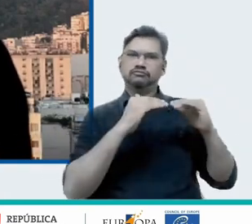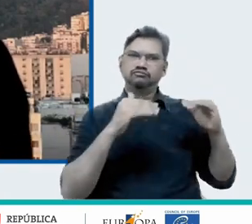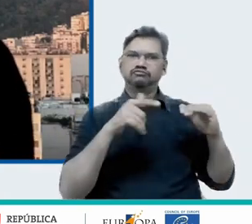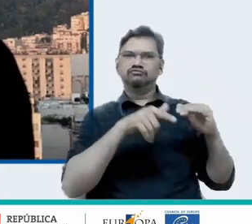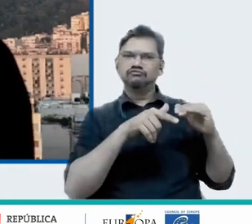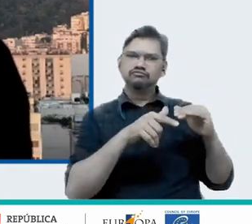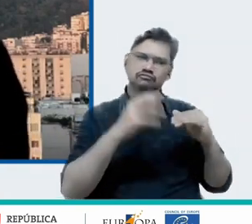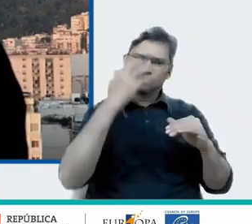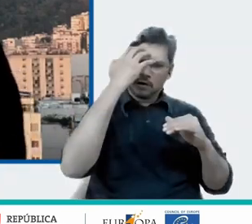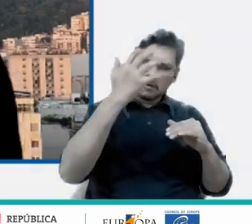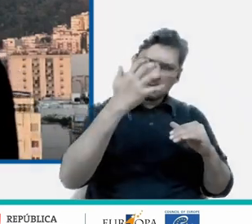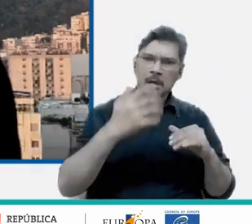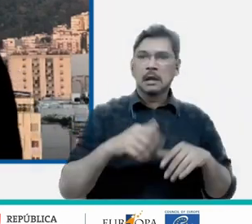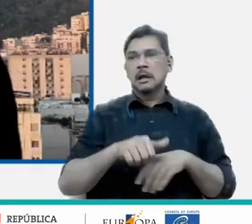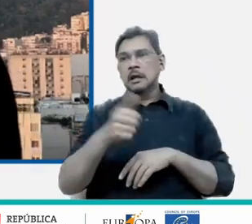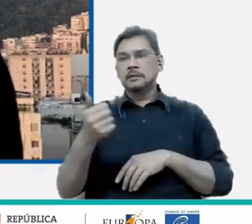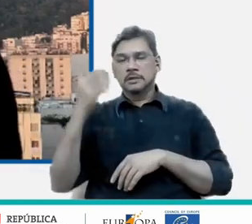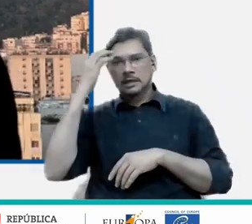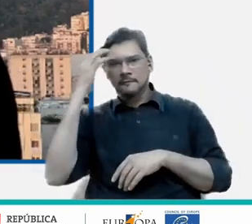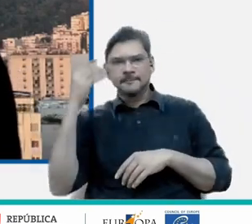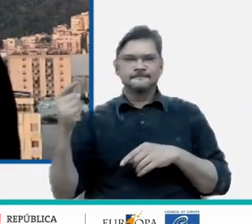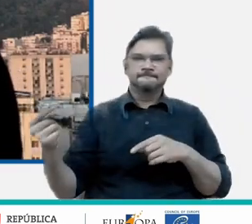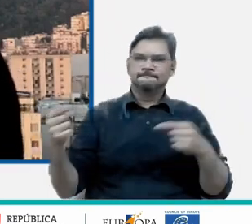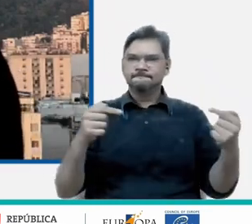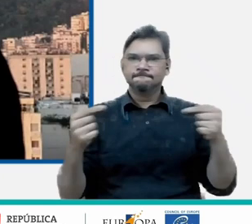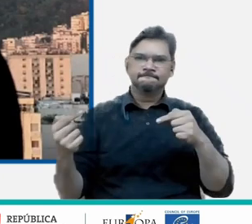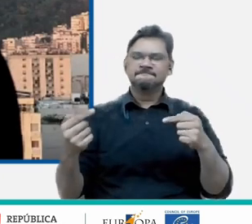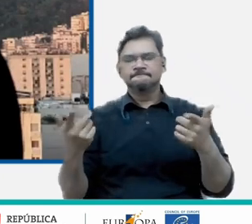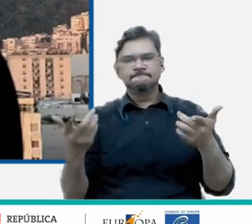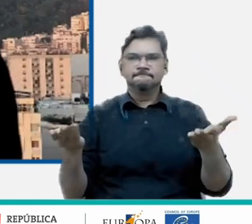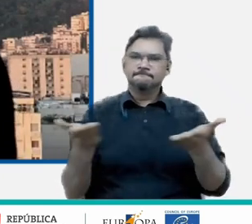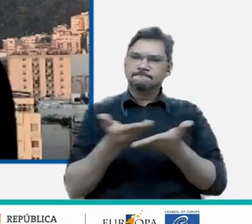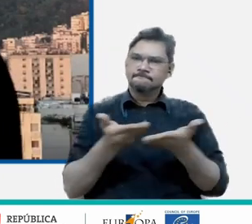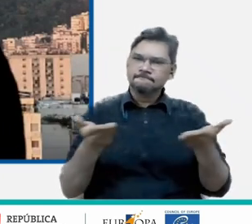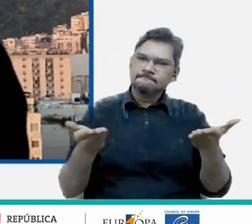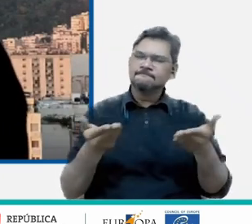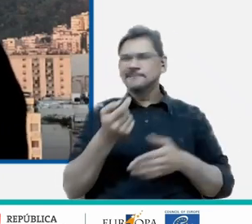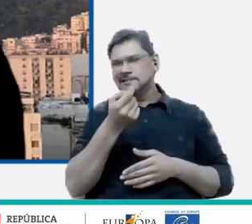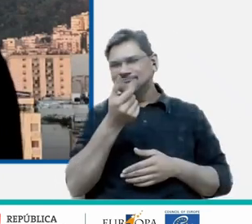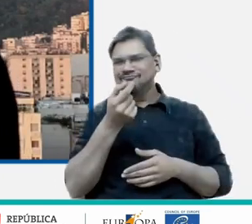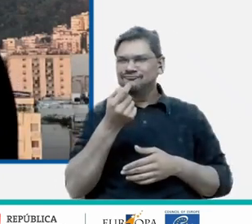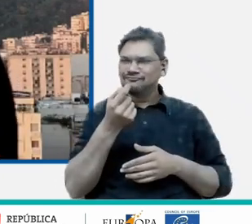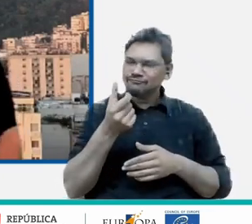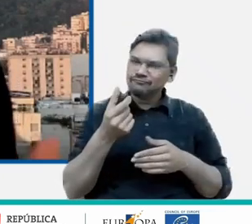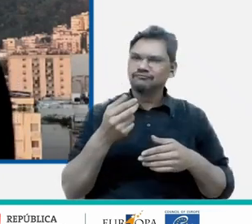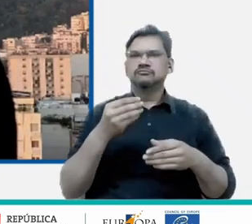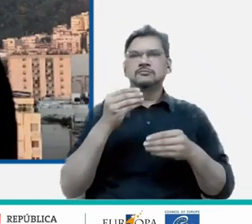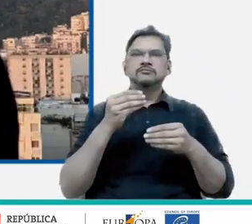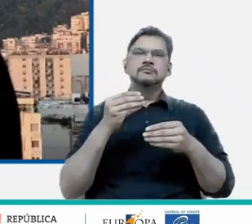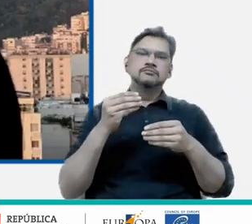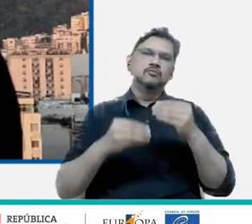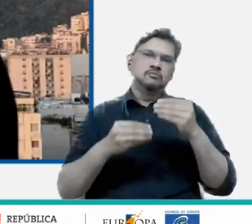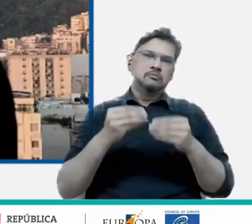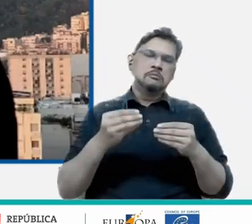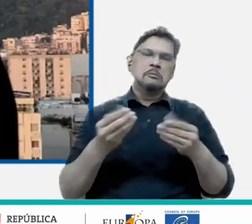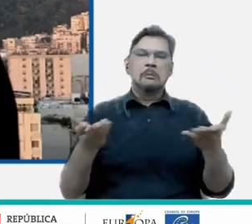sometimes a real challenge. And they can offer, in terms of public international funds, so grants, project level debt, market